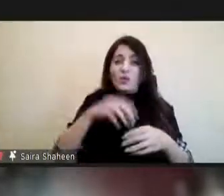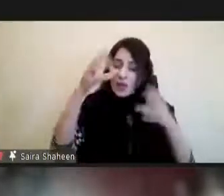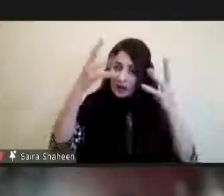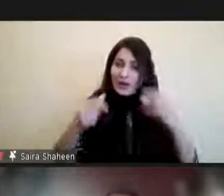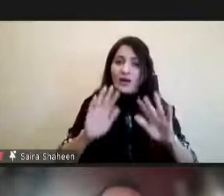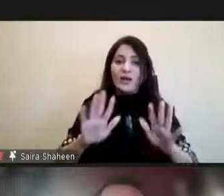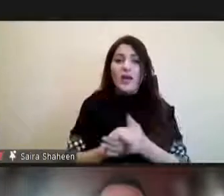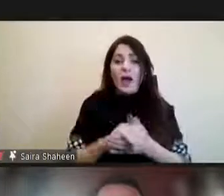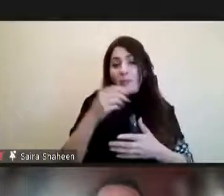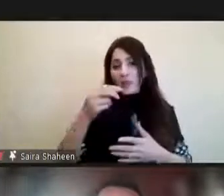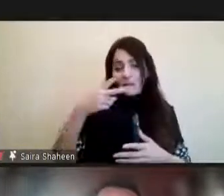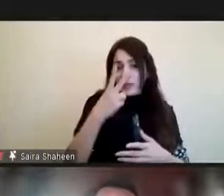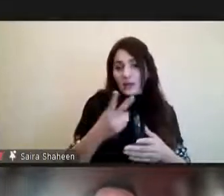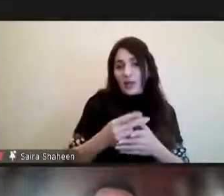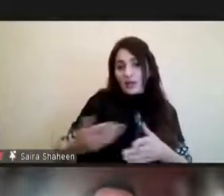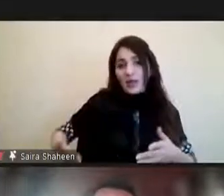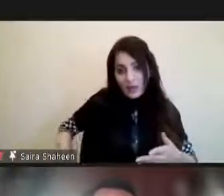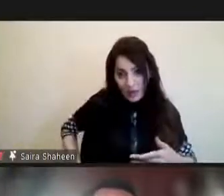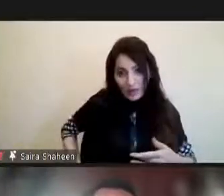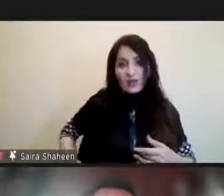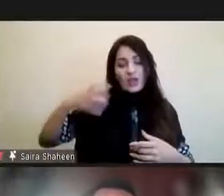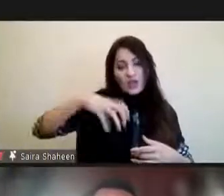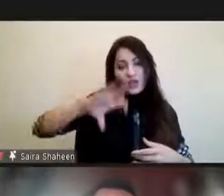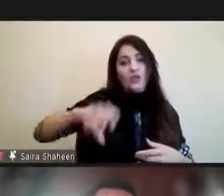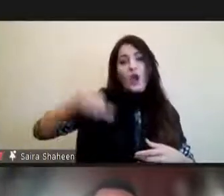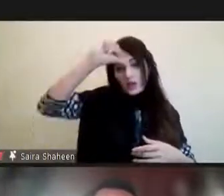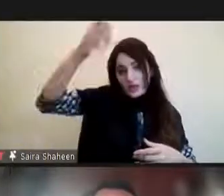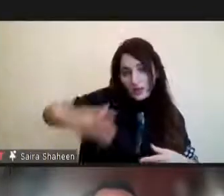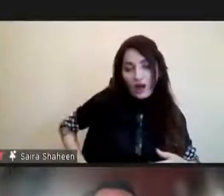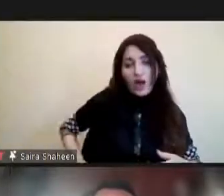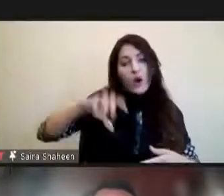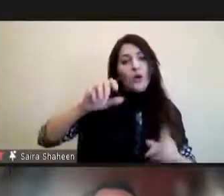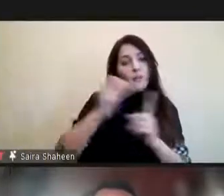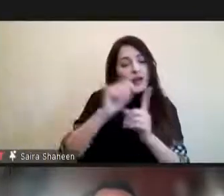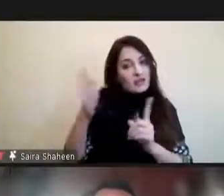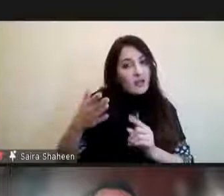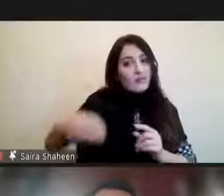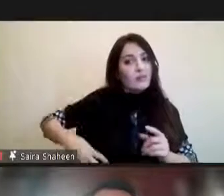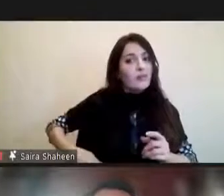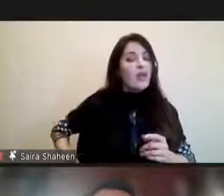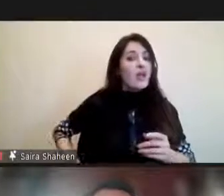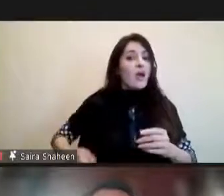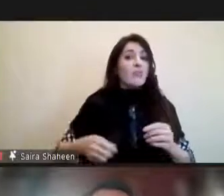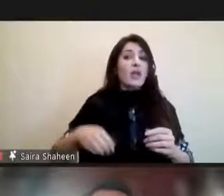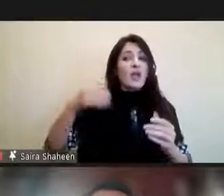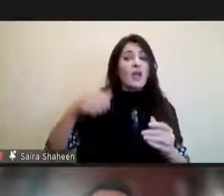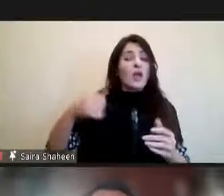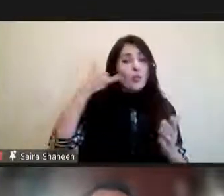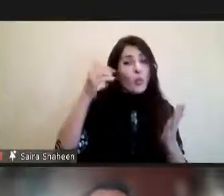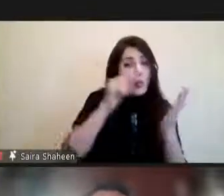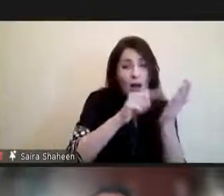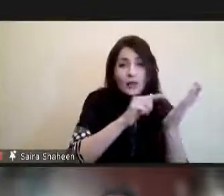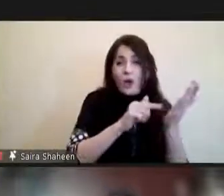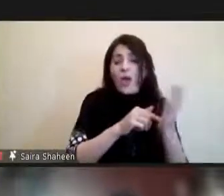in Bangladesh, in India, and in Pakistan, women with disabilities have the lowest levels of mobile ownership in these 3